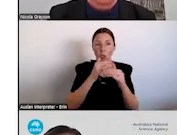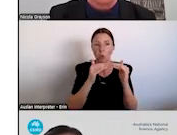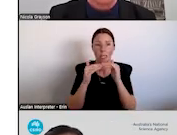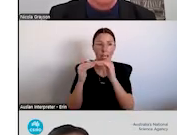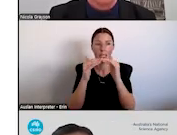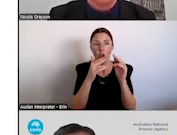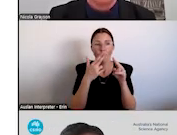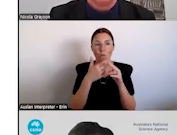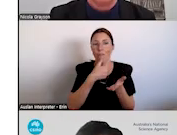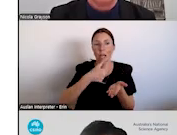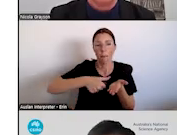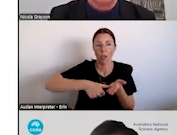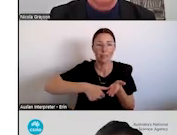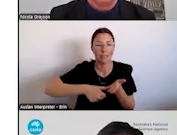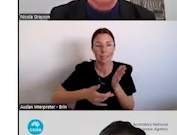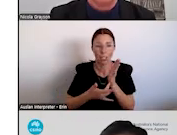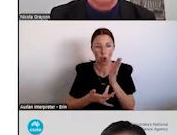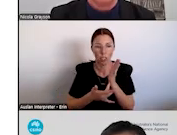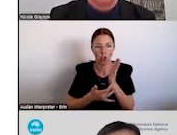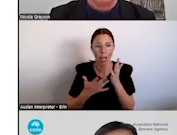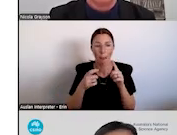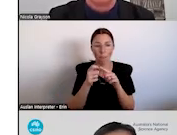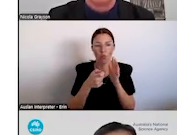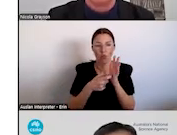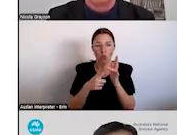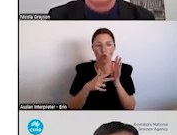technologies, can somehow breach privacy.